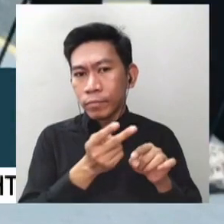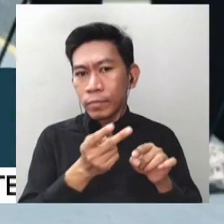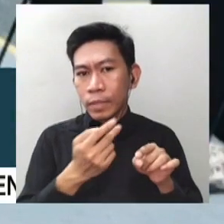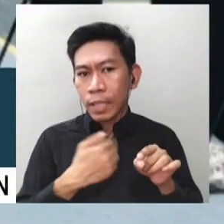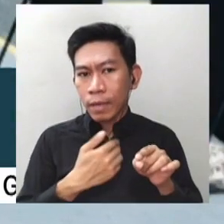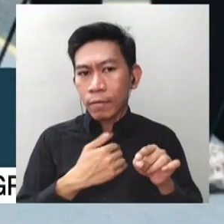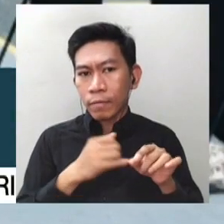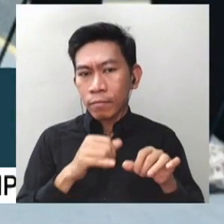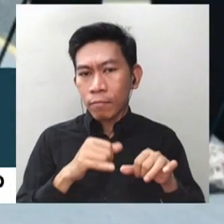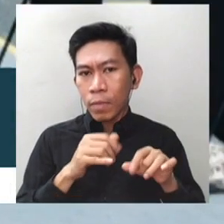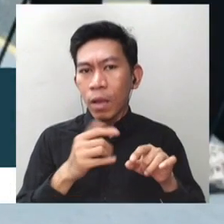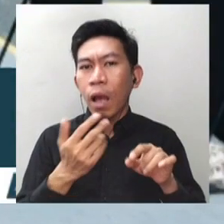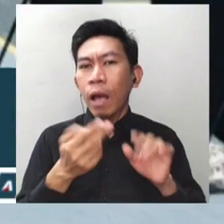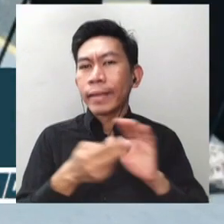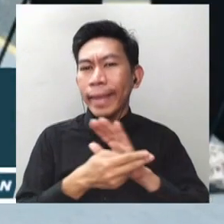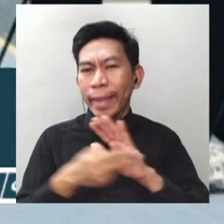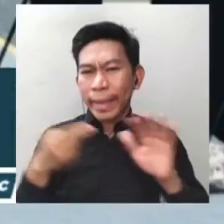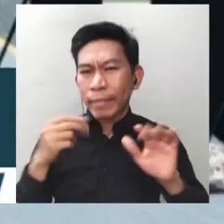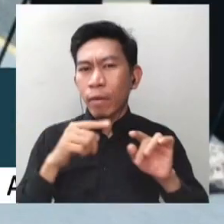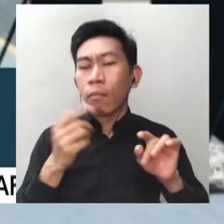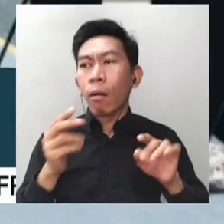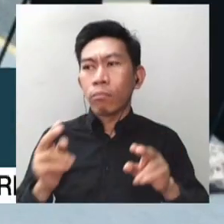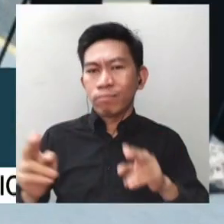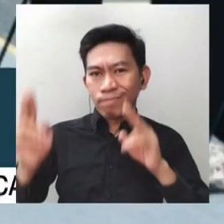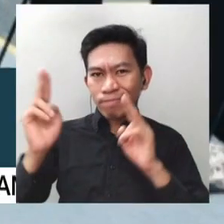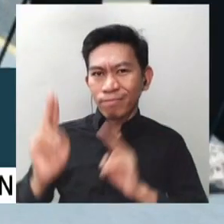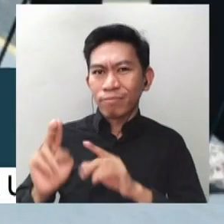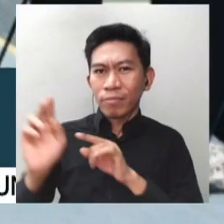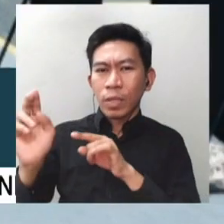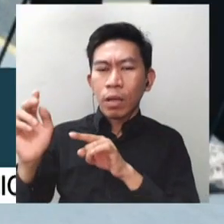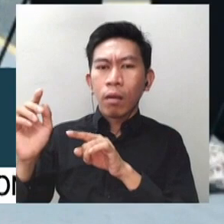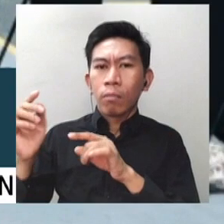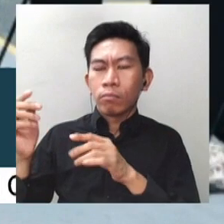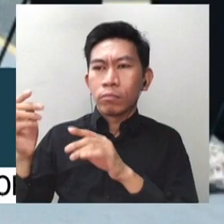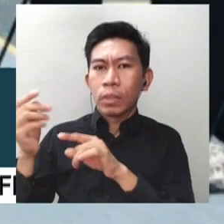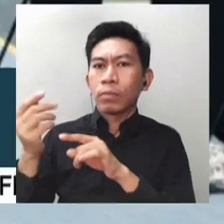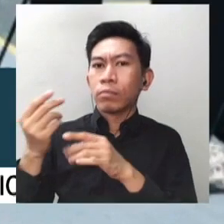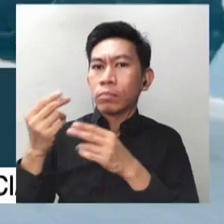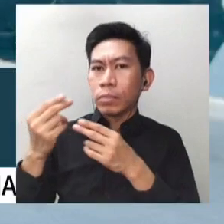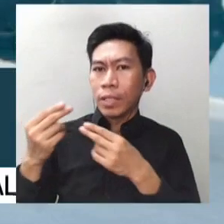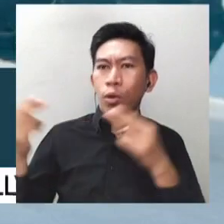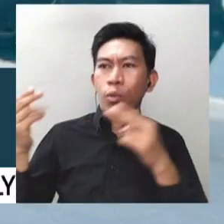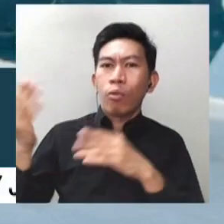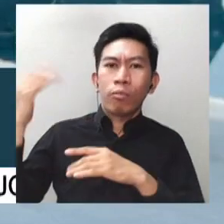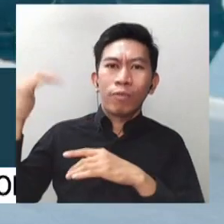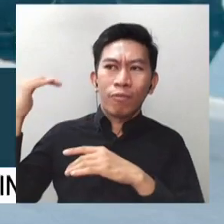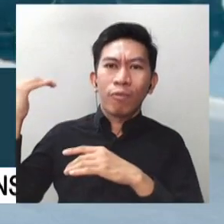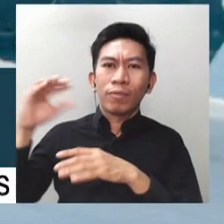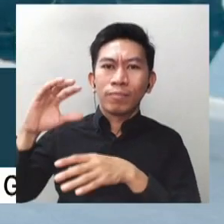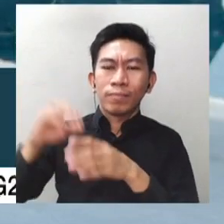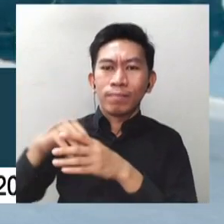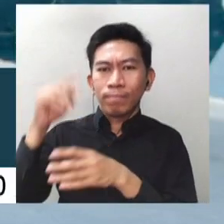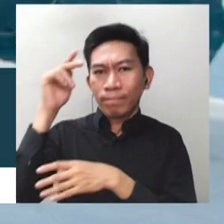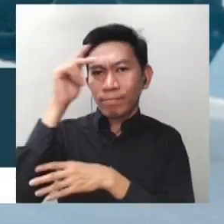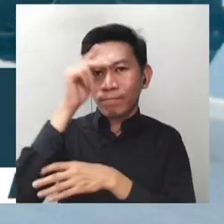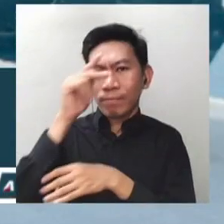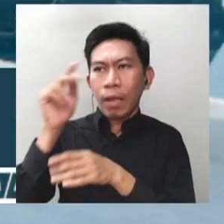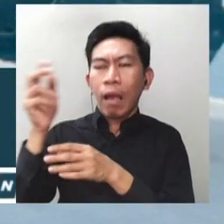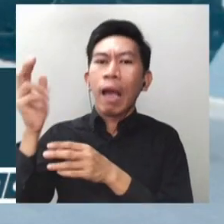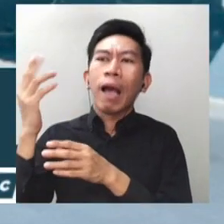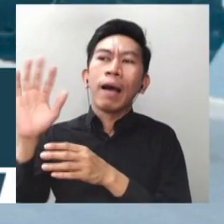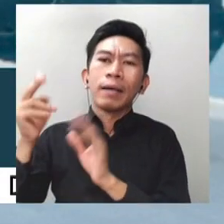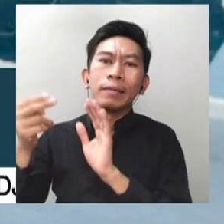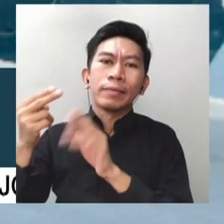2 Filipino patriots who were among the founders of the Katipunan. According to the Philippine Navy, the 2 vessels will be part of